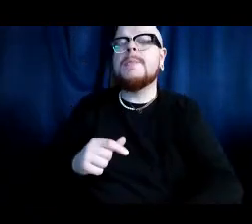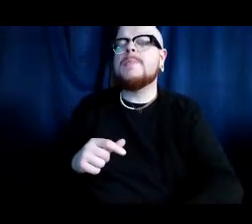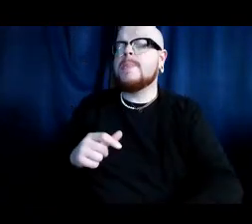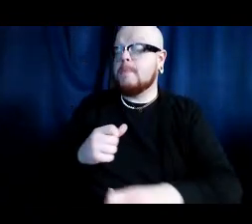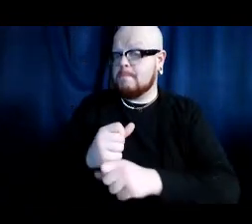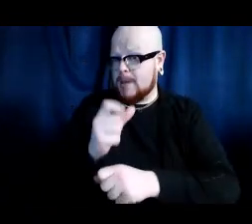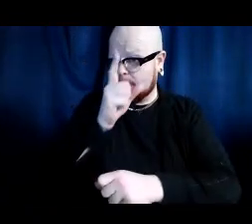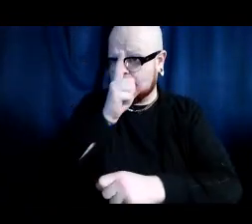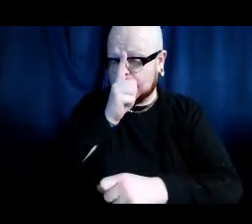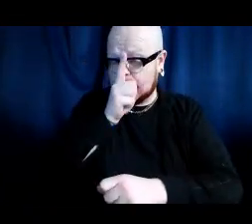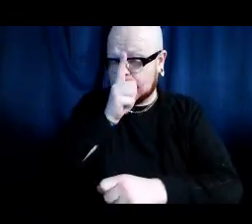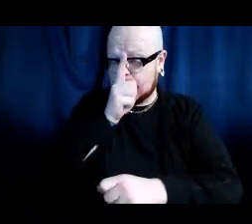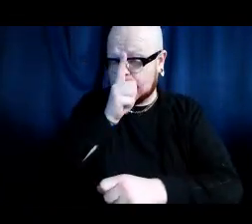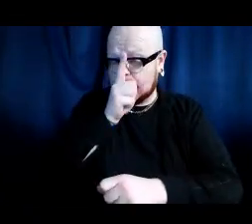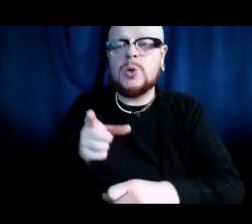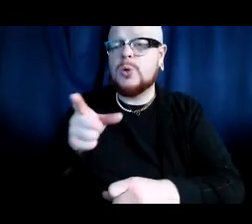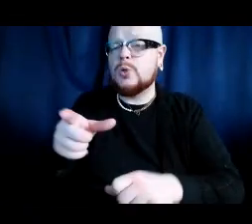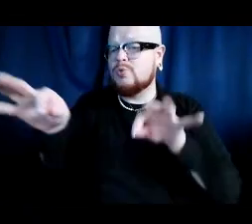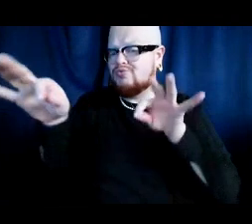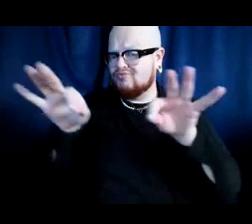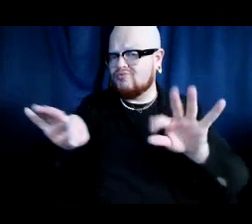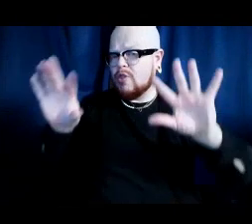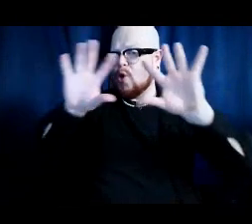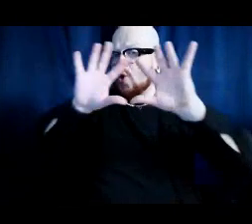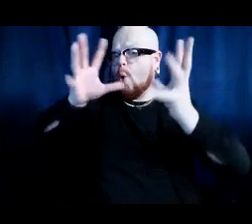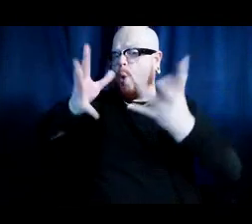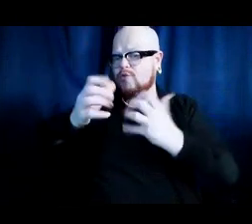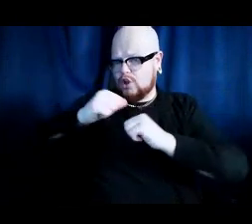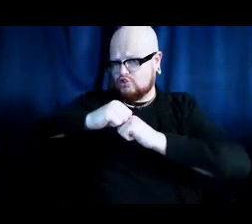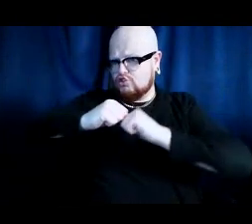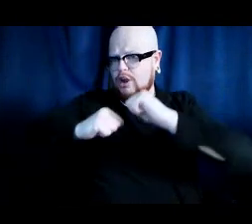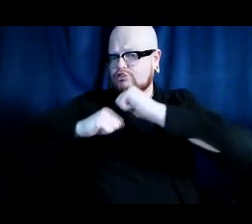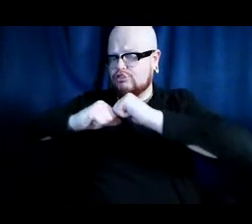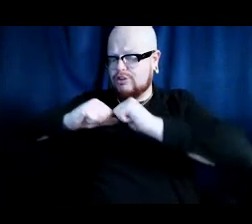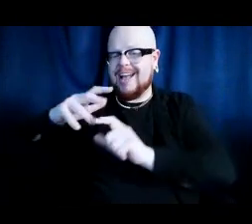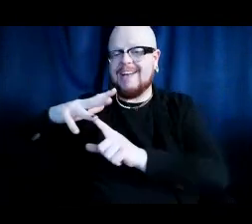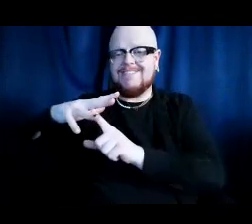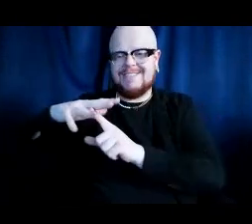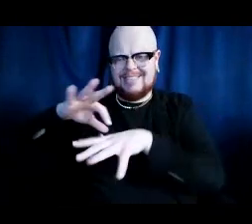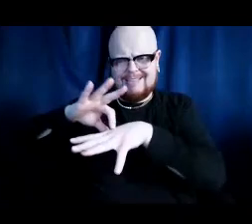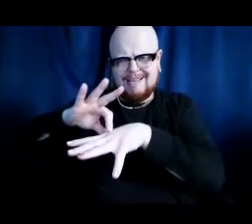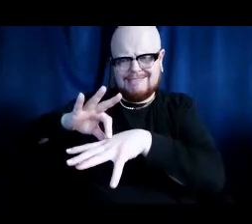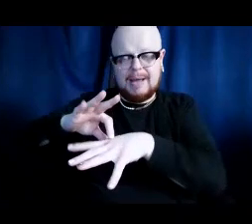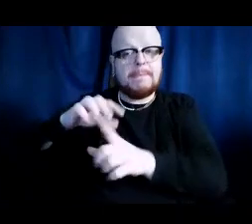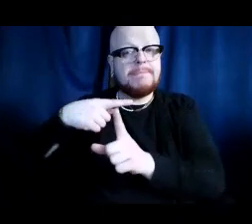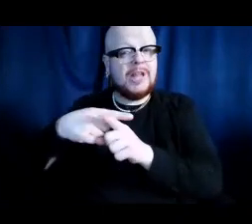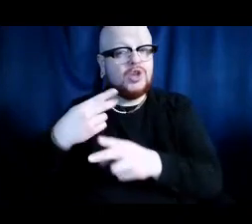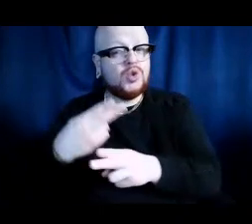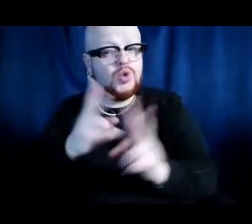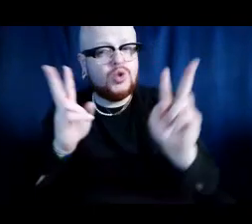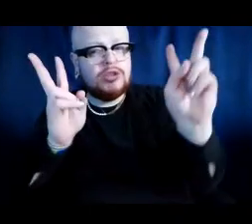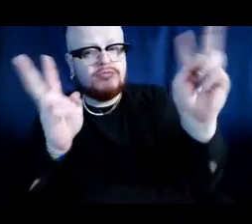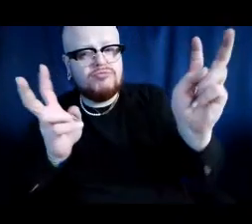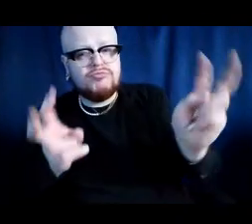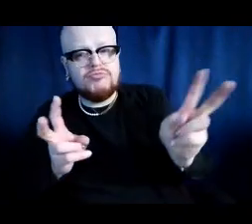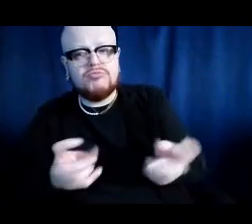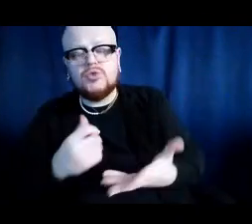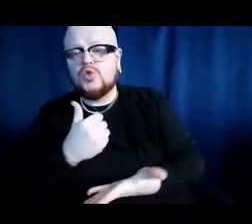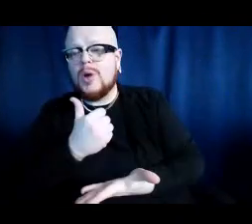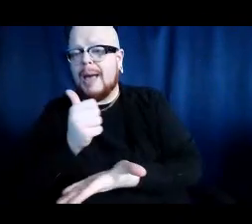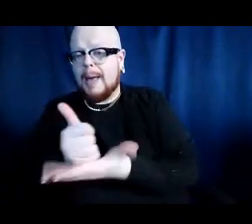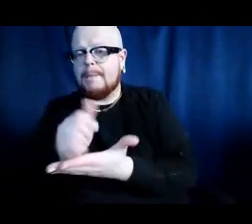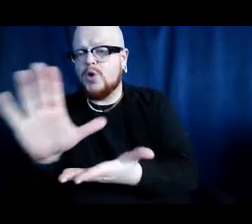the overall structure of the content. And use headings to chunk your content to make it easier for all users to scan